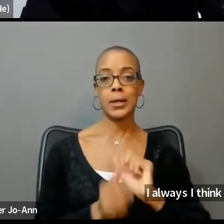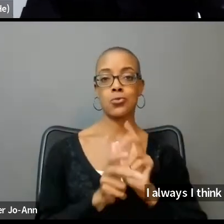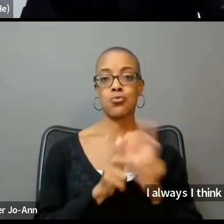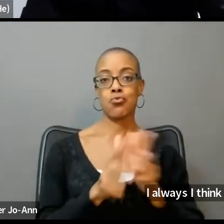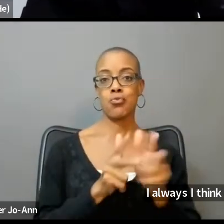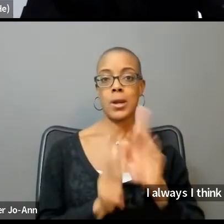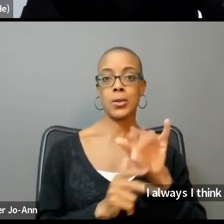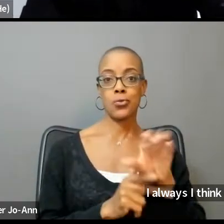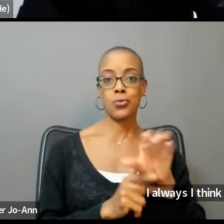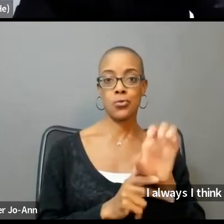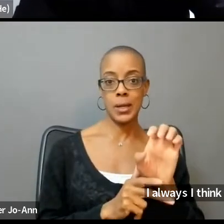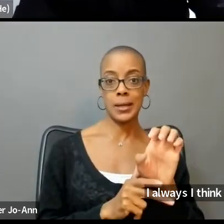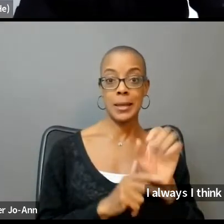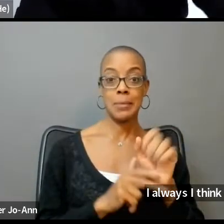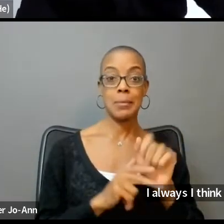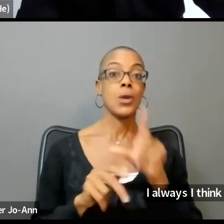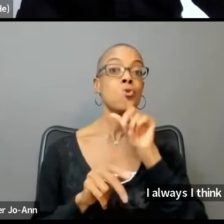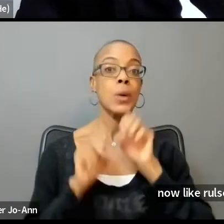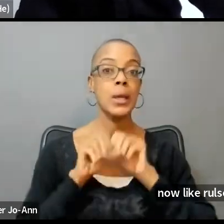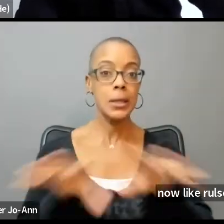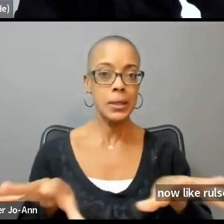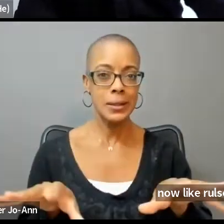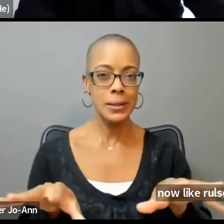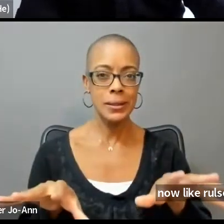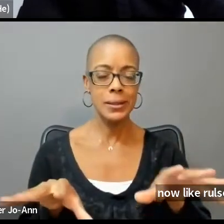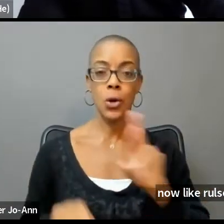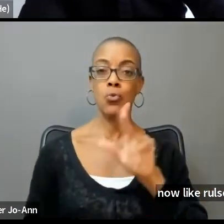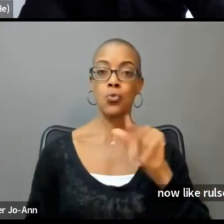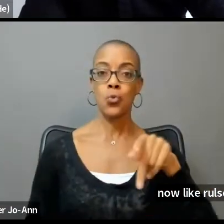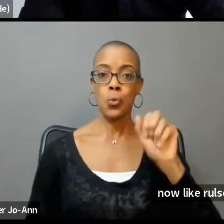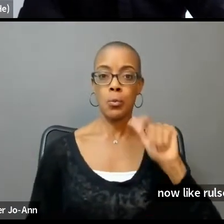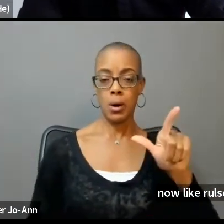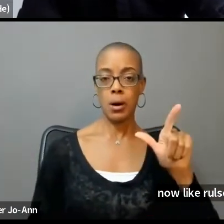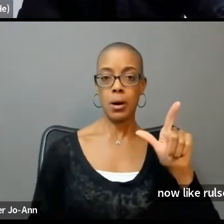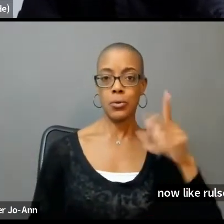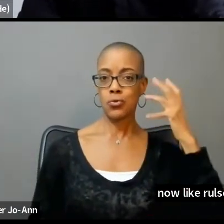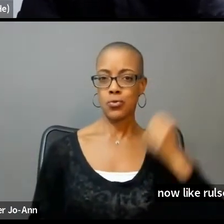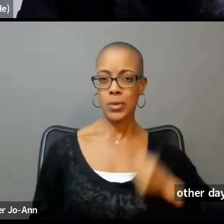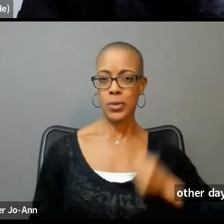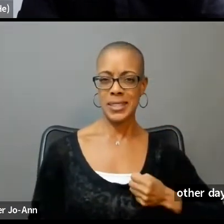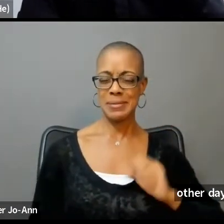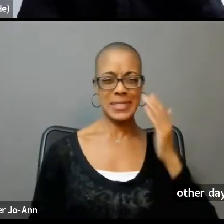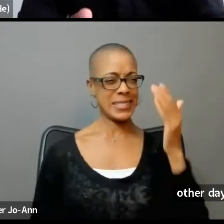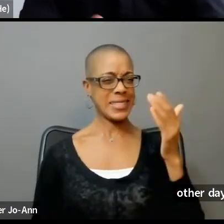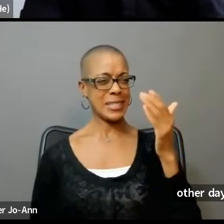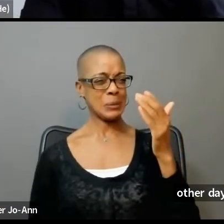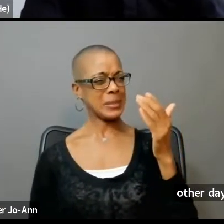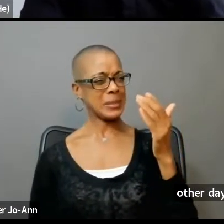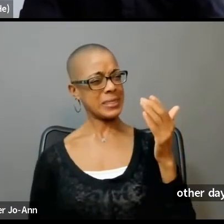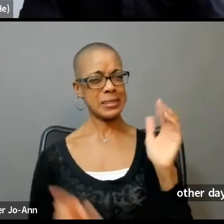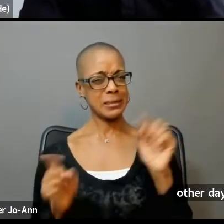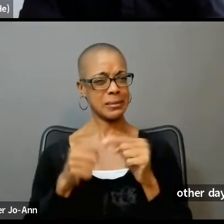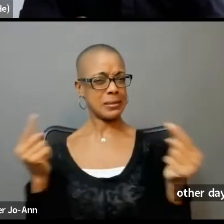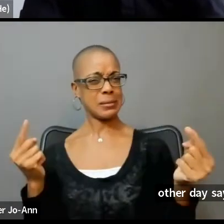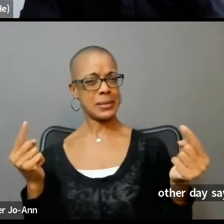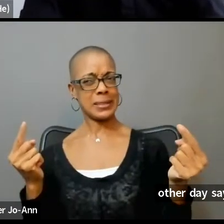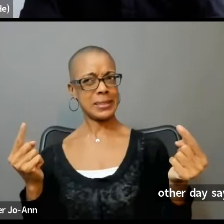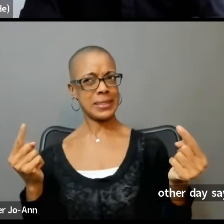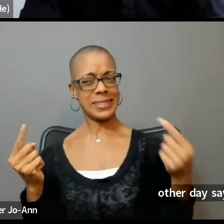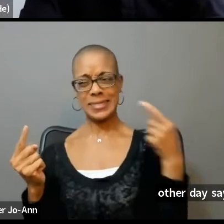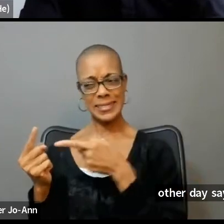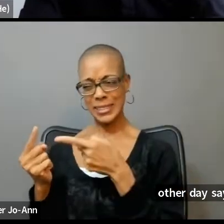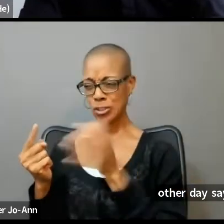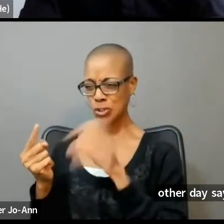saying like RuPaul's Drag Race feels so antithetical to drag in terms of what drag for me is supposed to be,